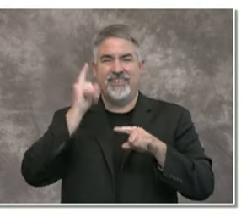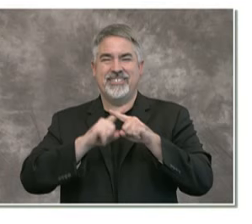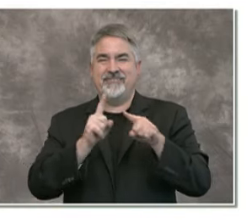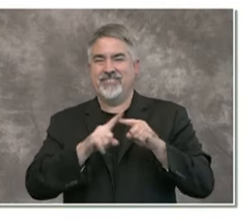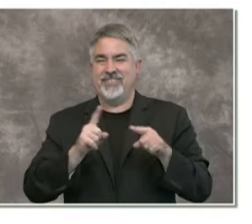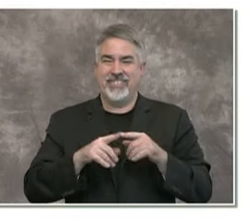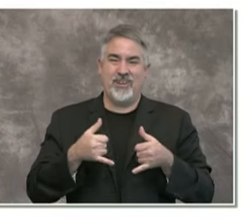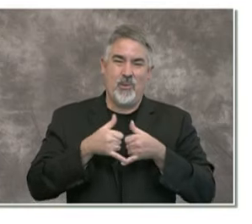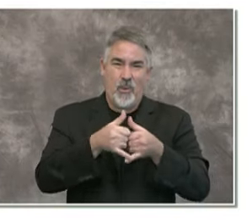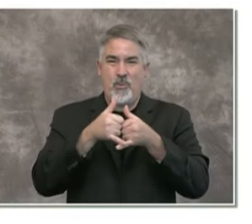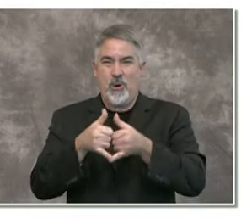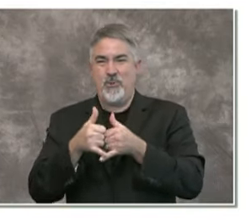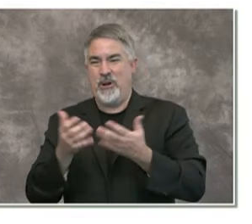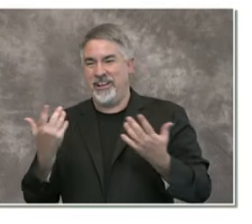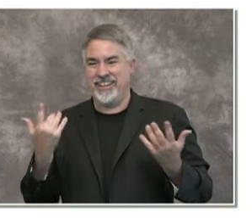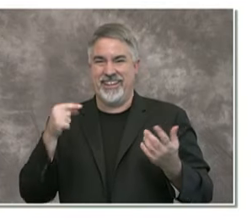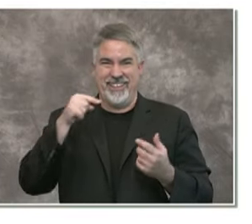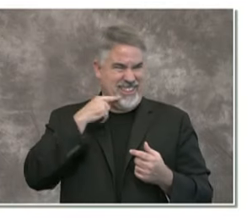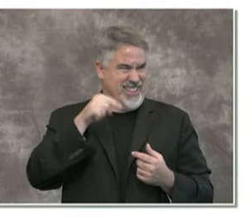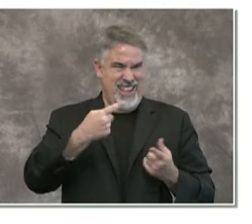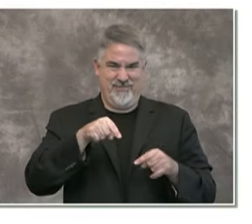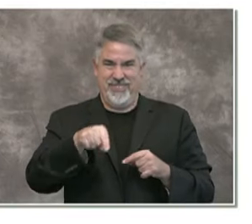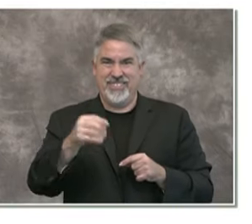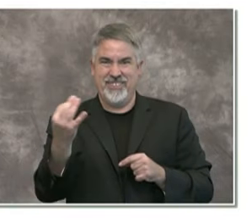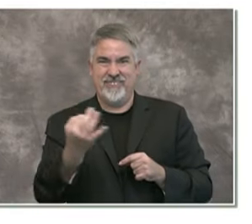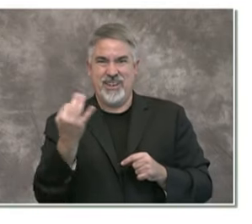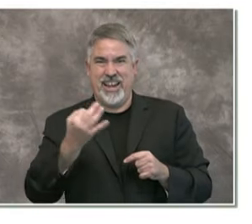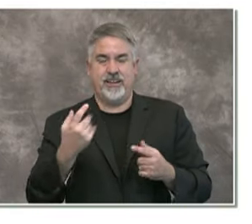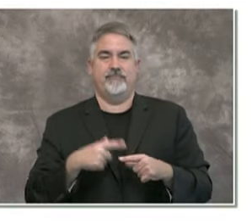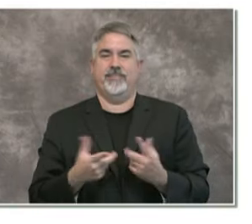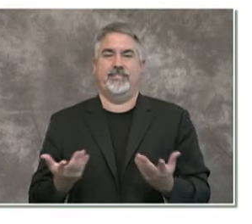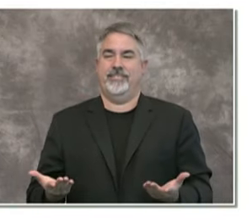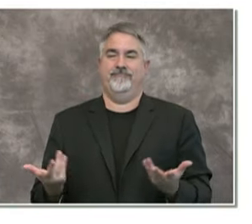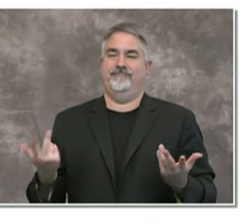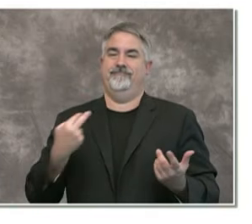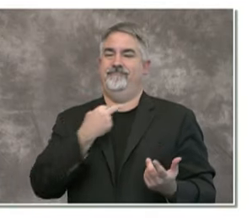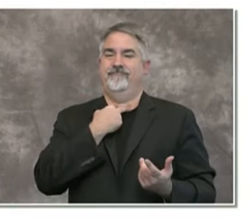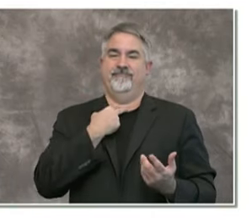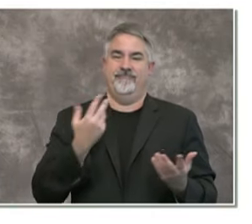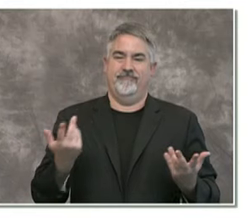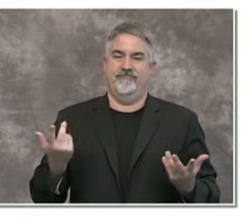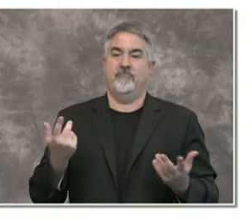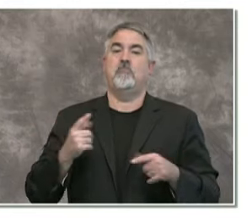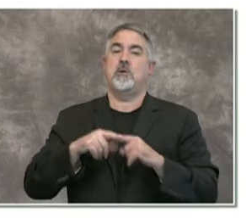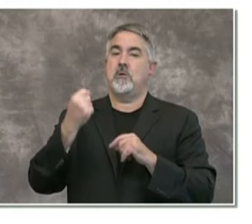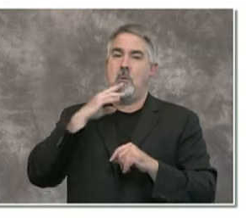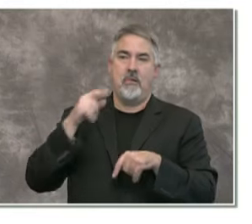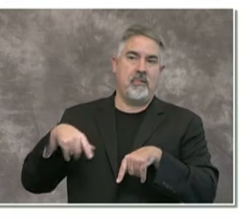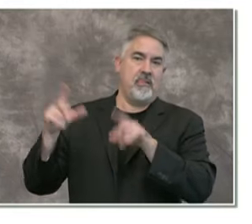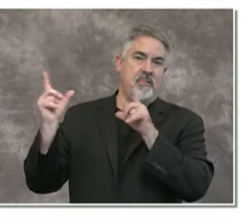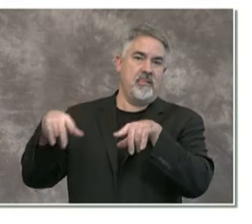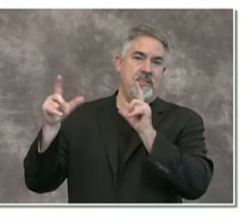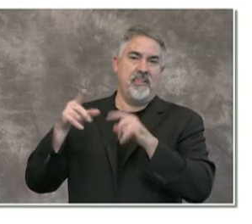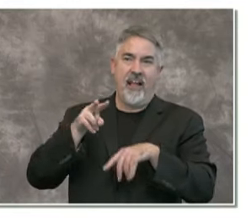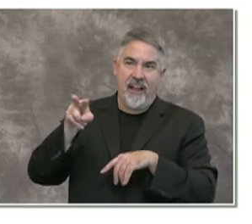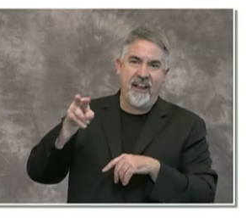coming Friday. This year, the event has been modified and will be presented virtually. And while everyone's